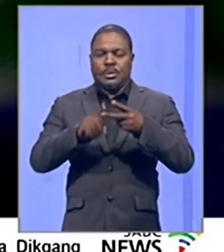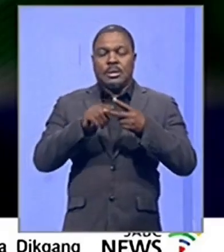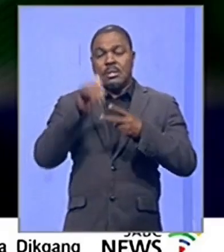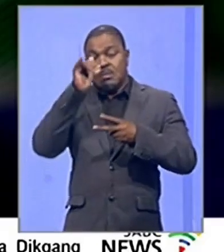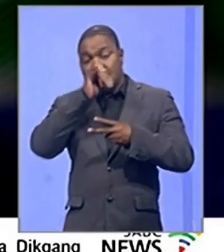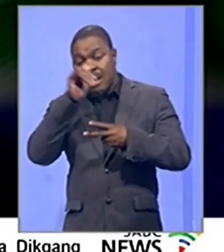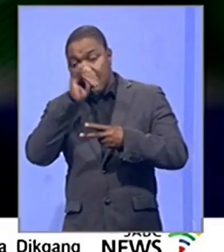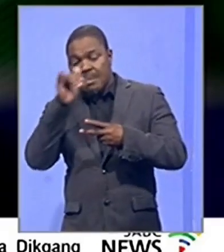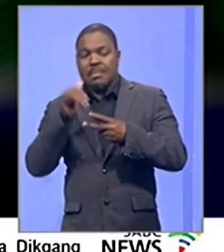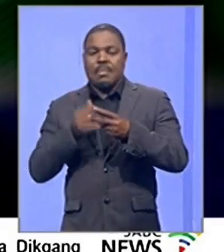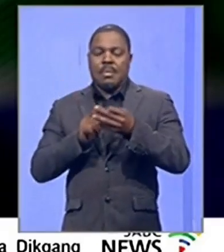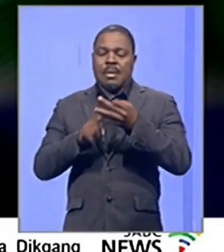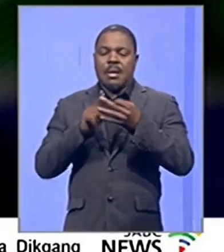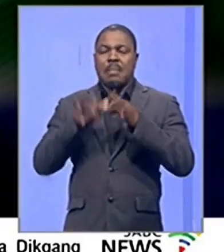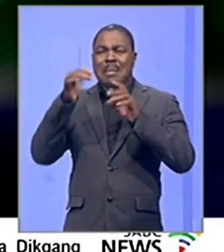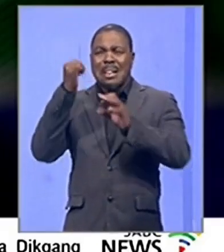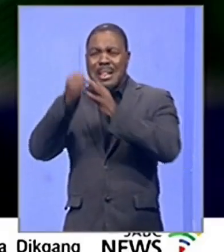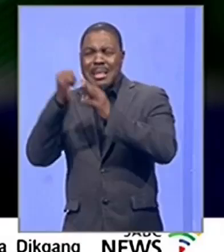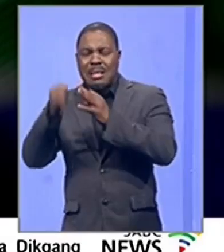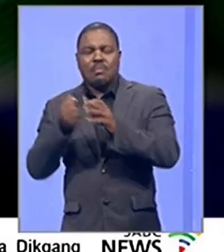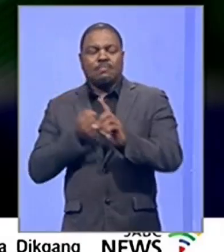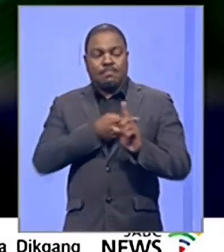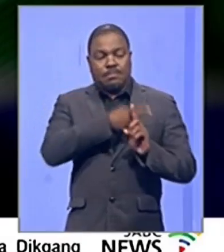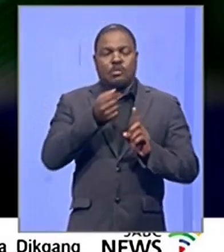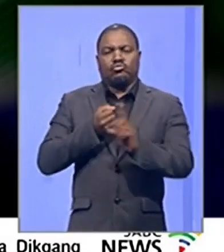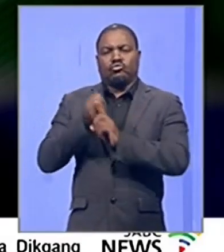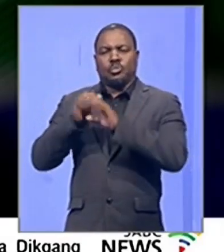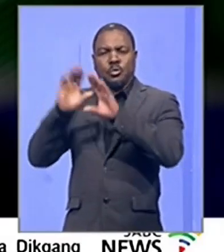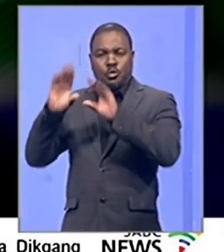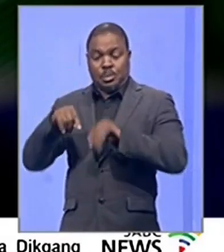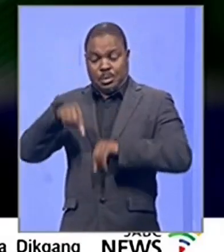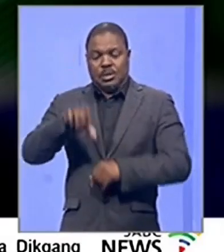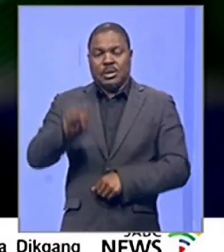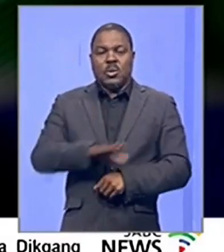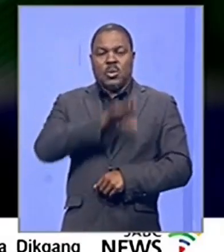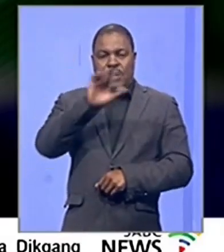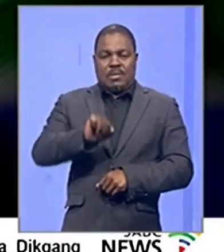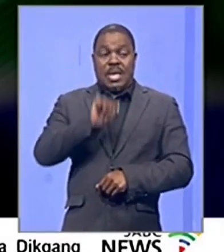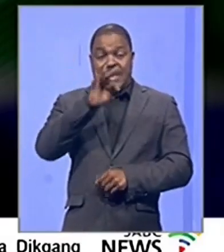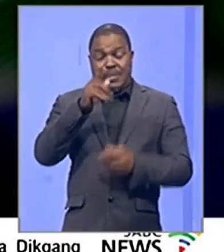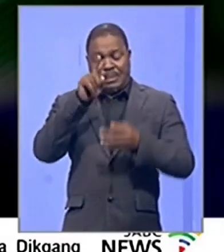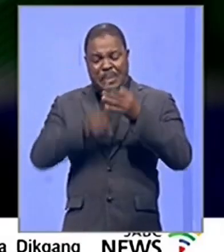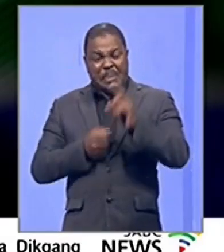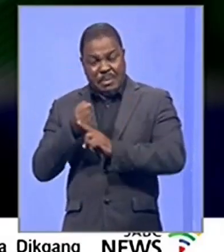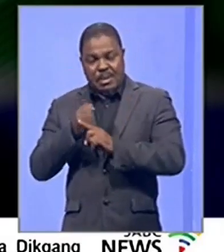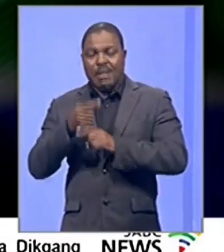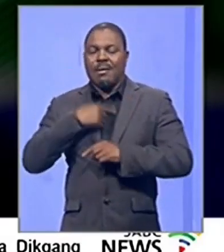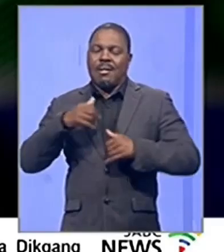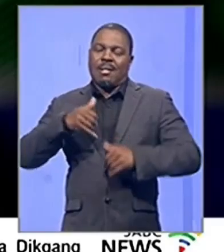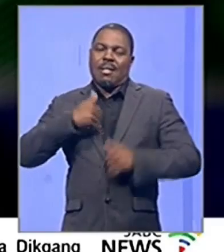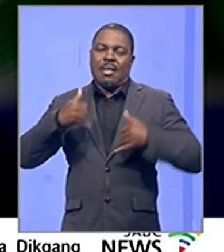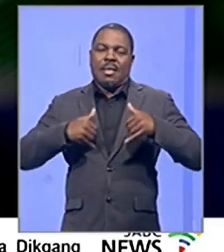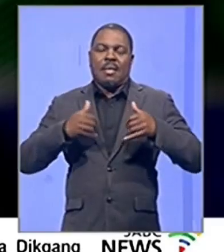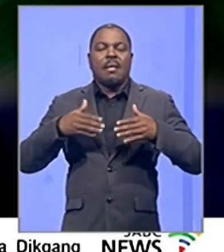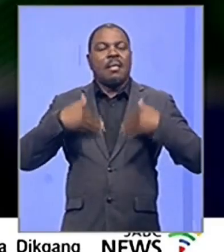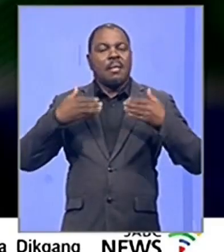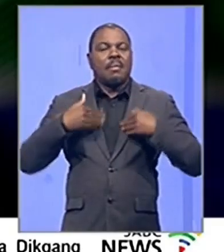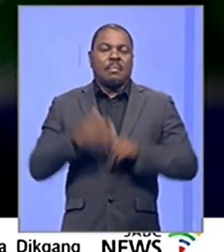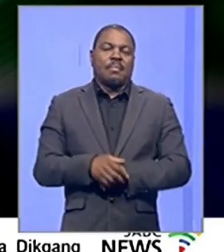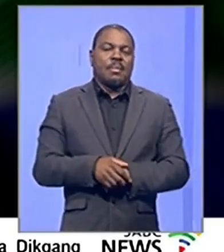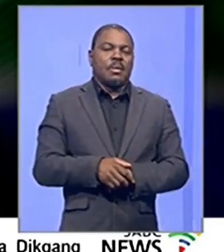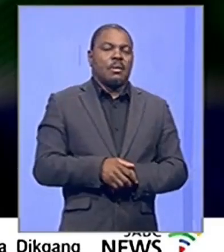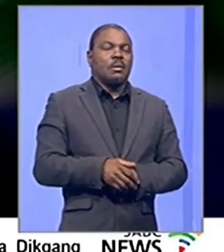le dipolao tse di leng teng mo nageng ya rona ya South Africa. Ke tse nka di itumelela ga ba ka di lwantsha. Nna mo mmusong wa Motlhakanelo